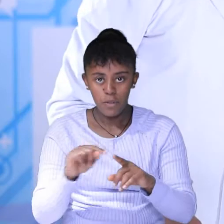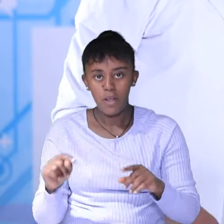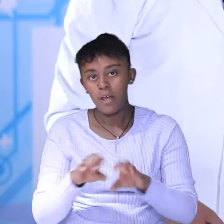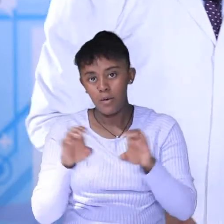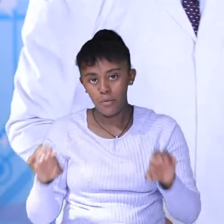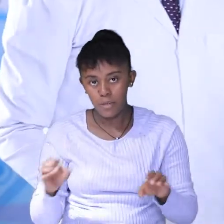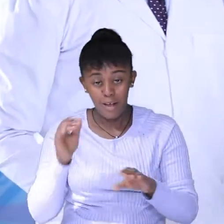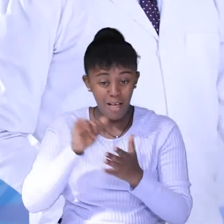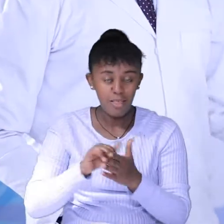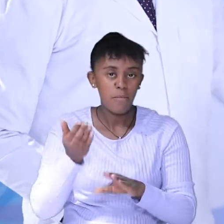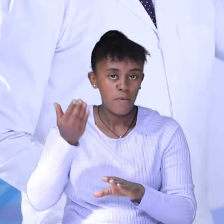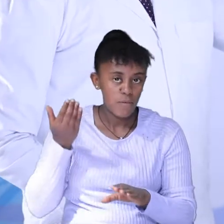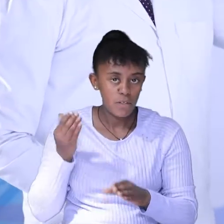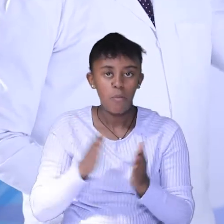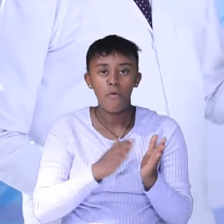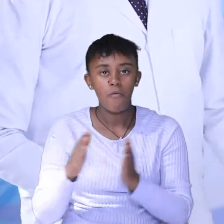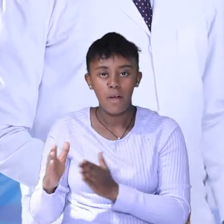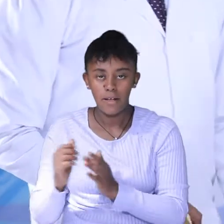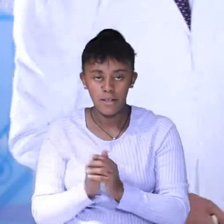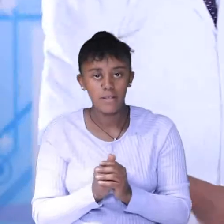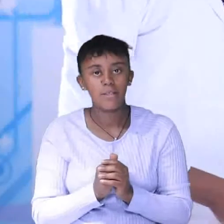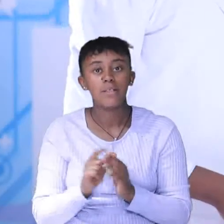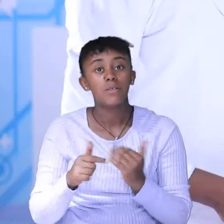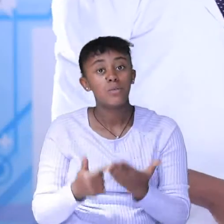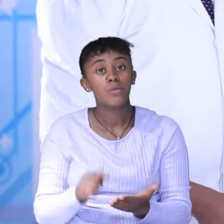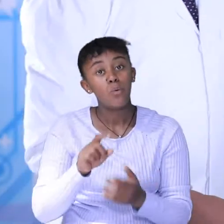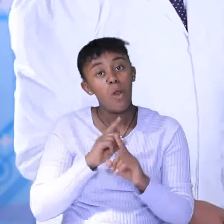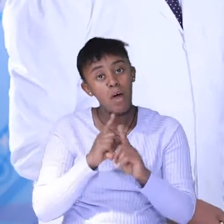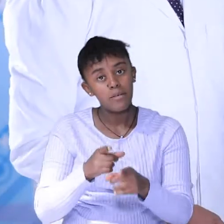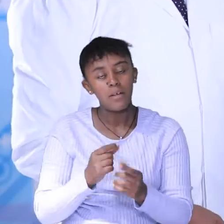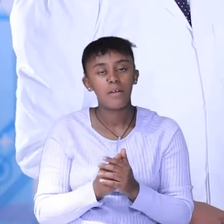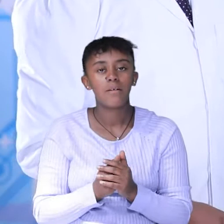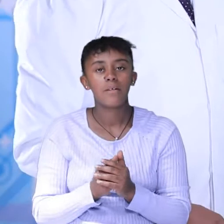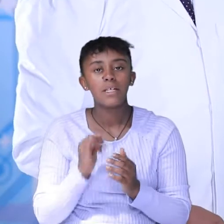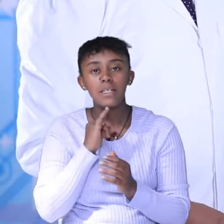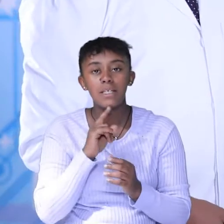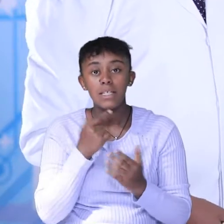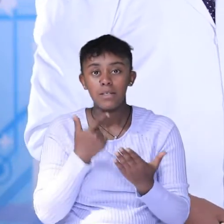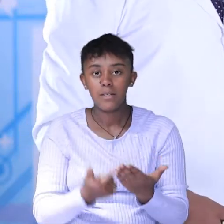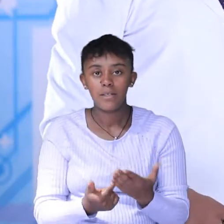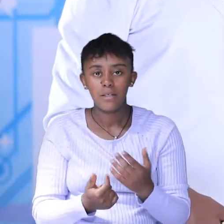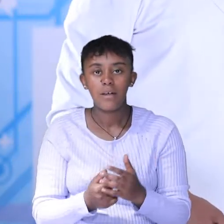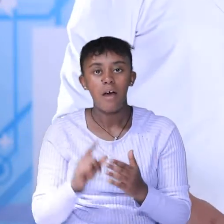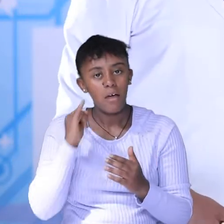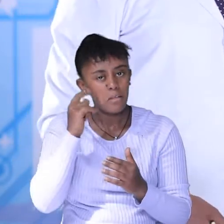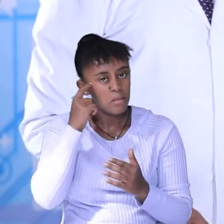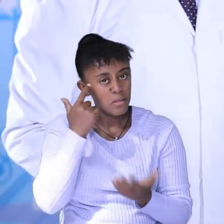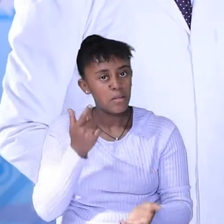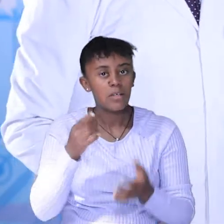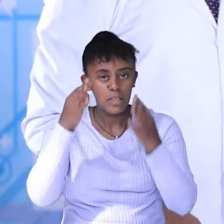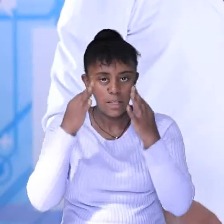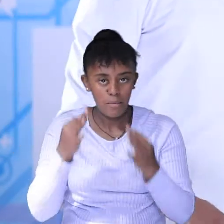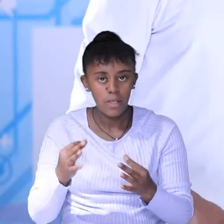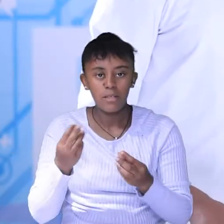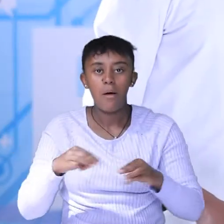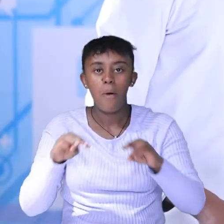have previously provided or found. So your answer is this one. I think you have already determined